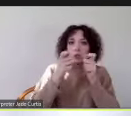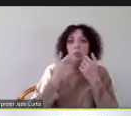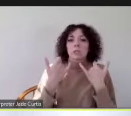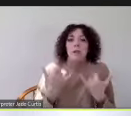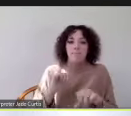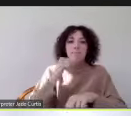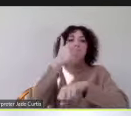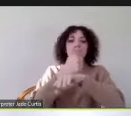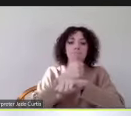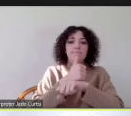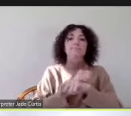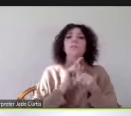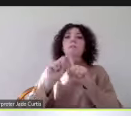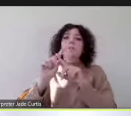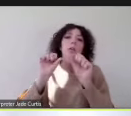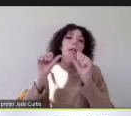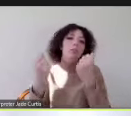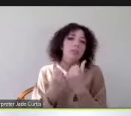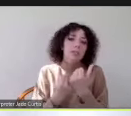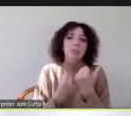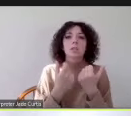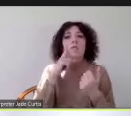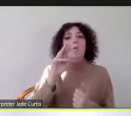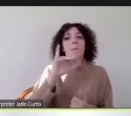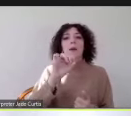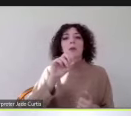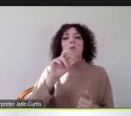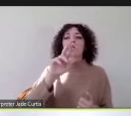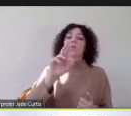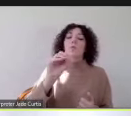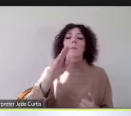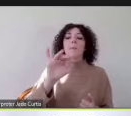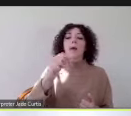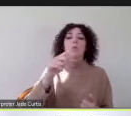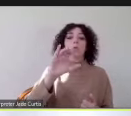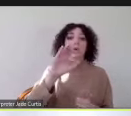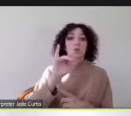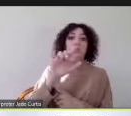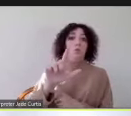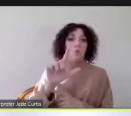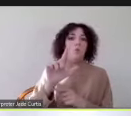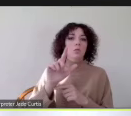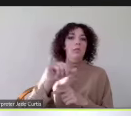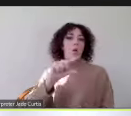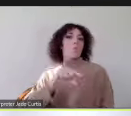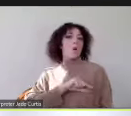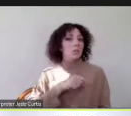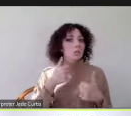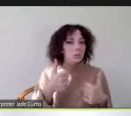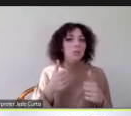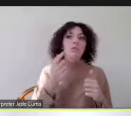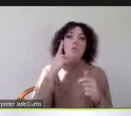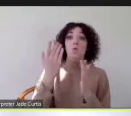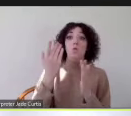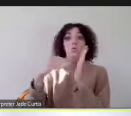different regulations agencies for microbiological quality, for reuse of wastewater biosolids